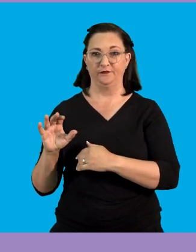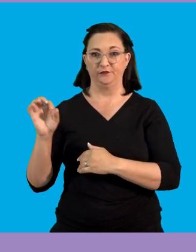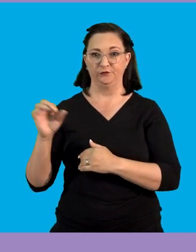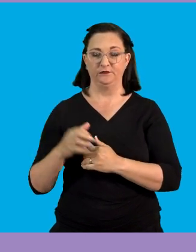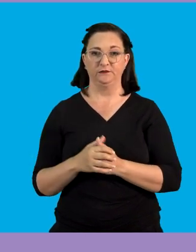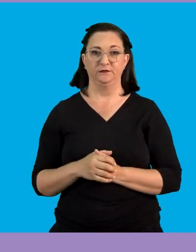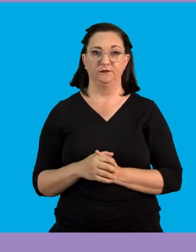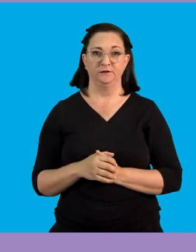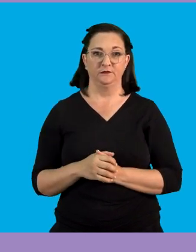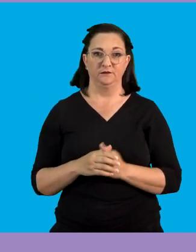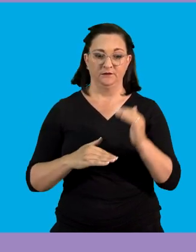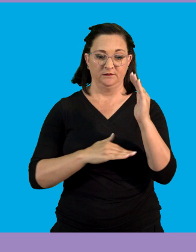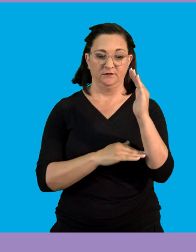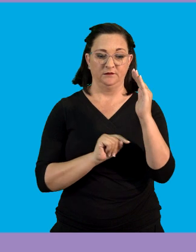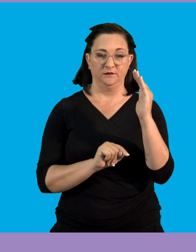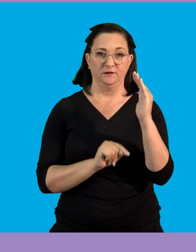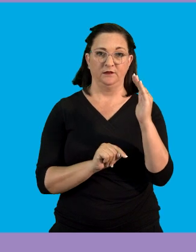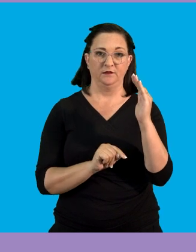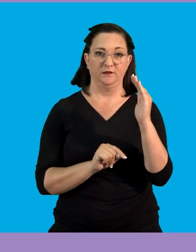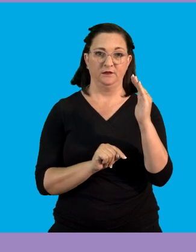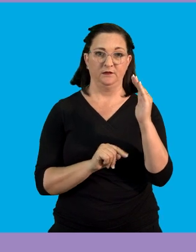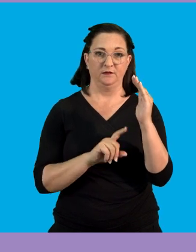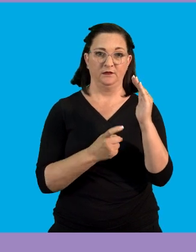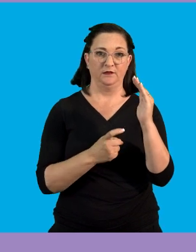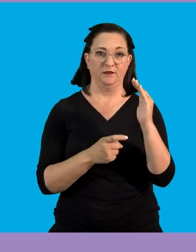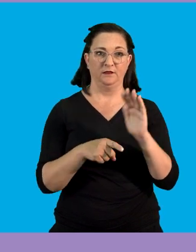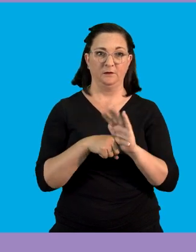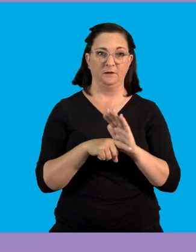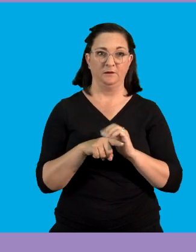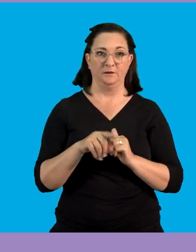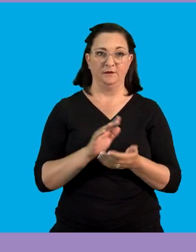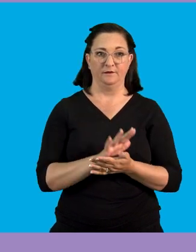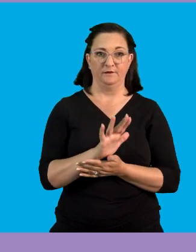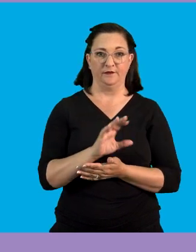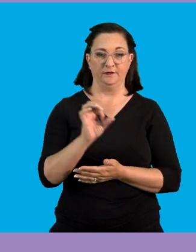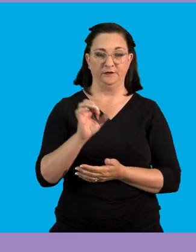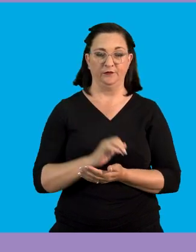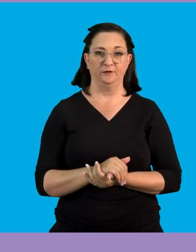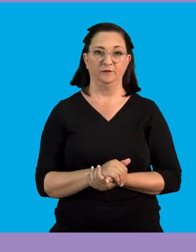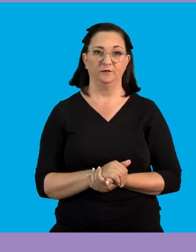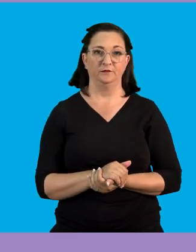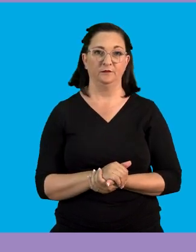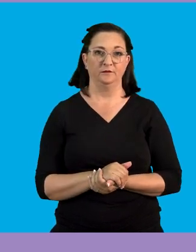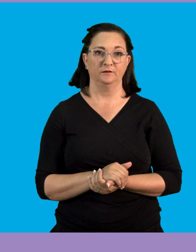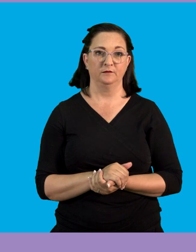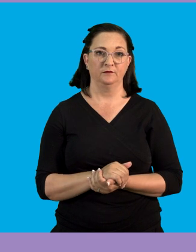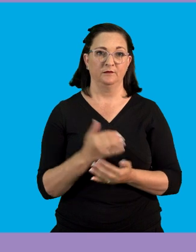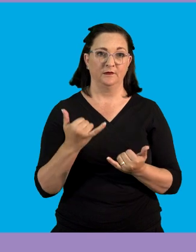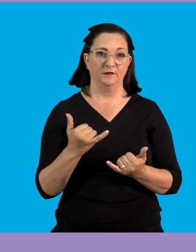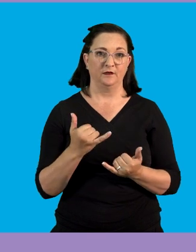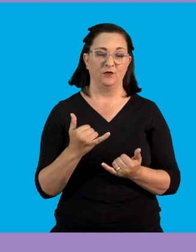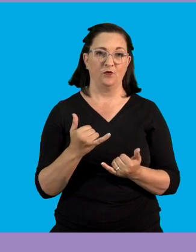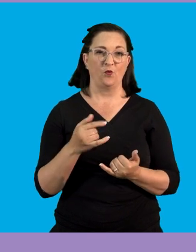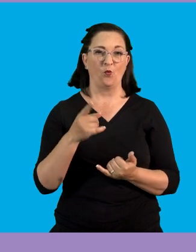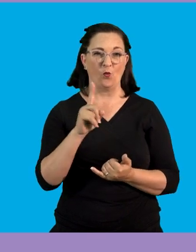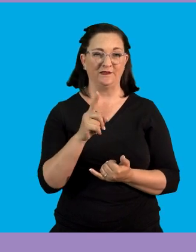x plus 5 degrees. And angle D is x minus 15 degrees. Now